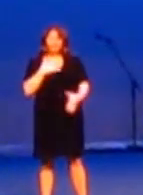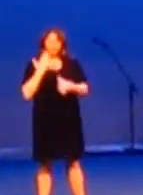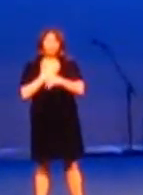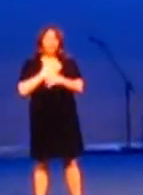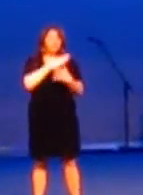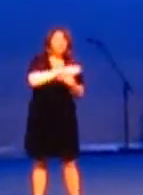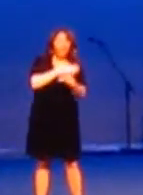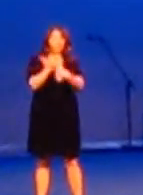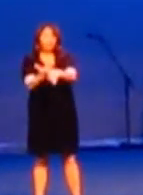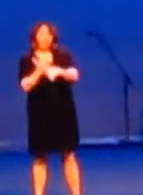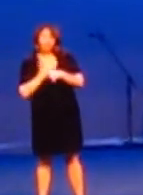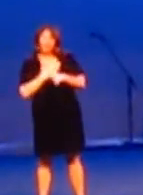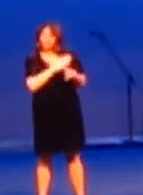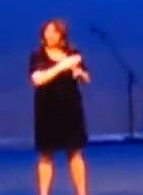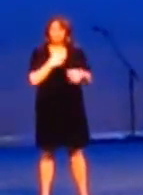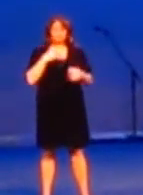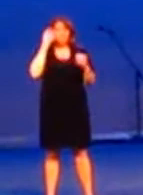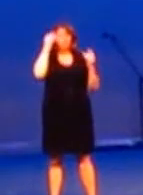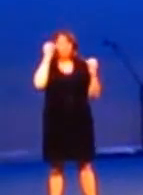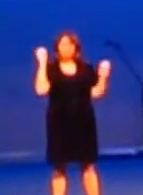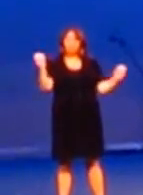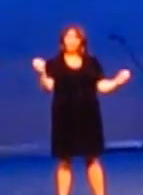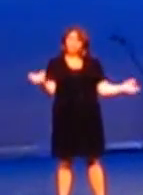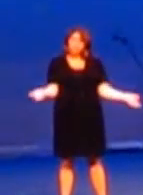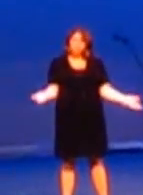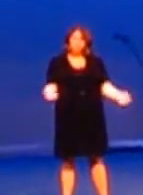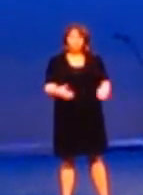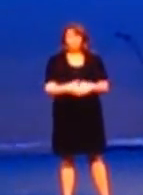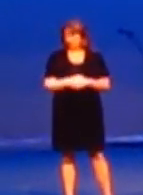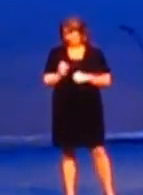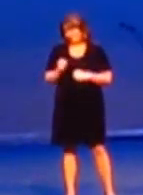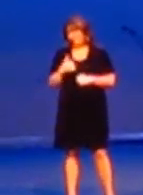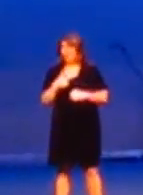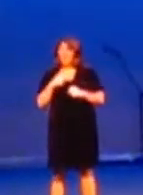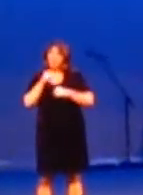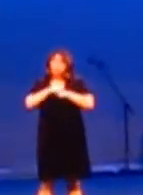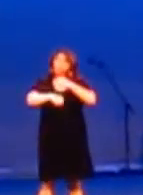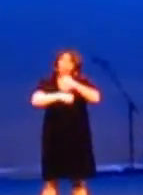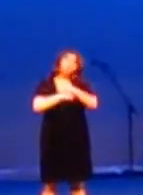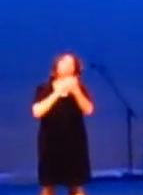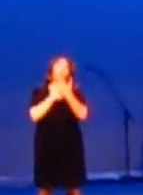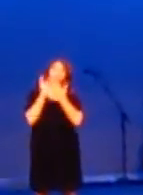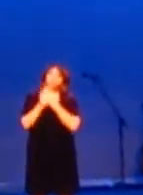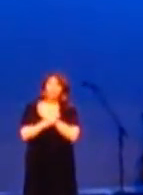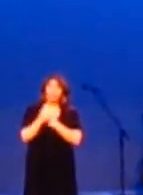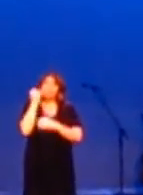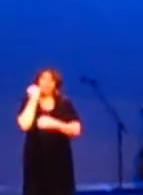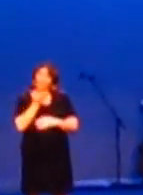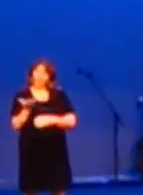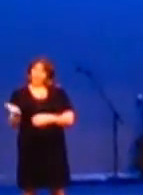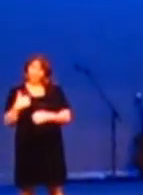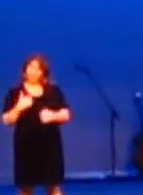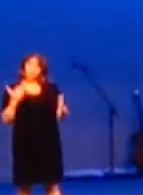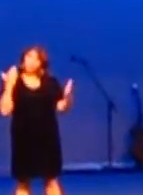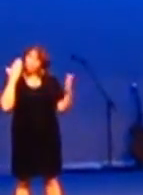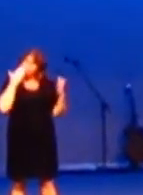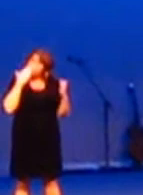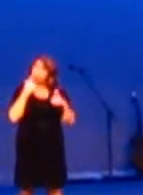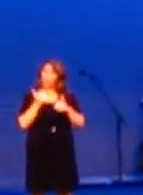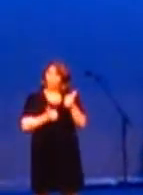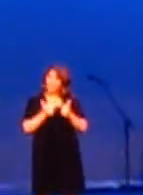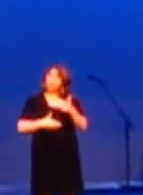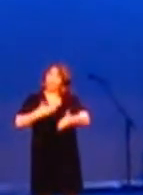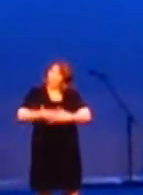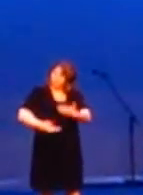by everything that was going on. And a structured program, if things came in order, that you knew what order they were going to come